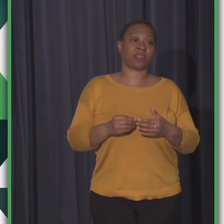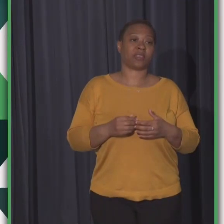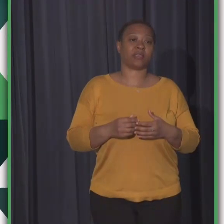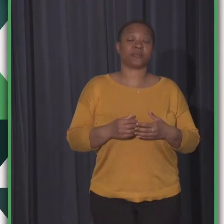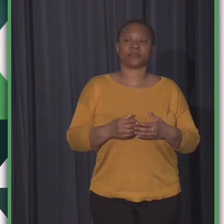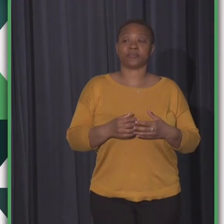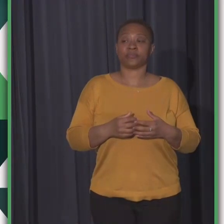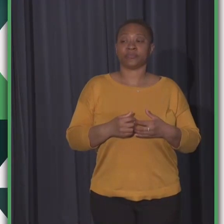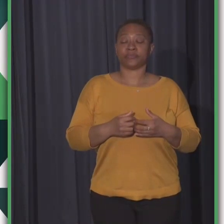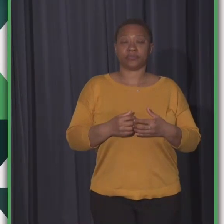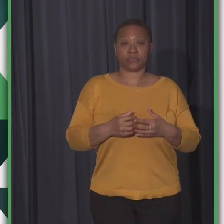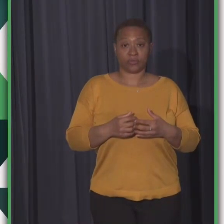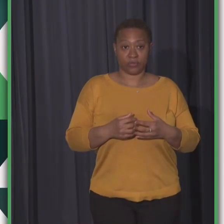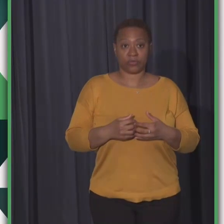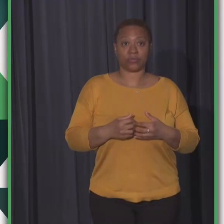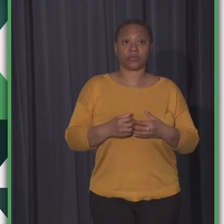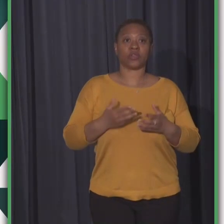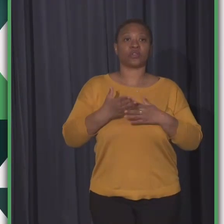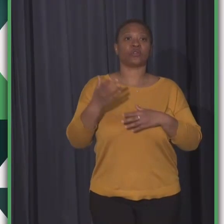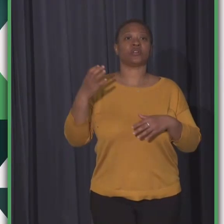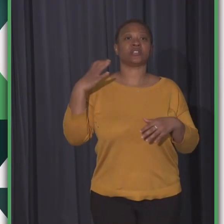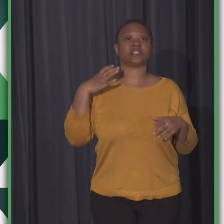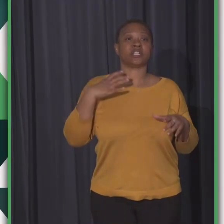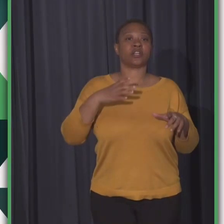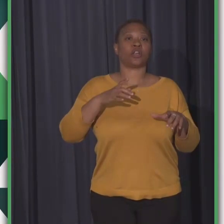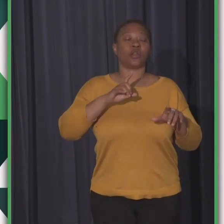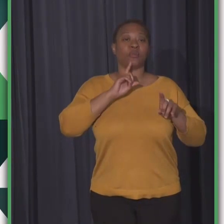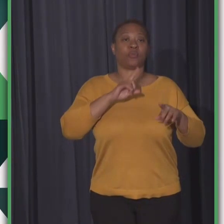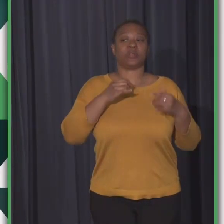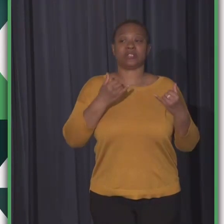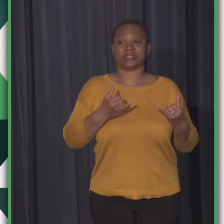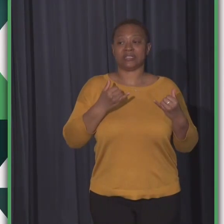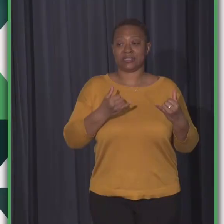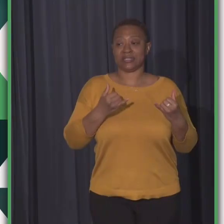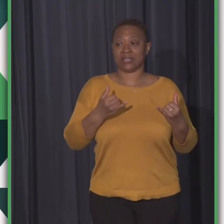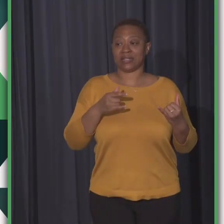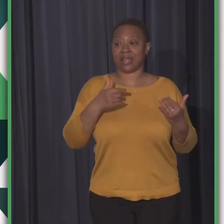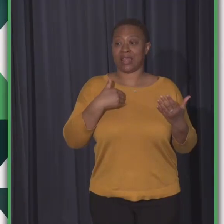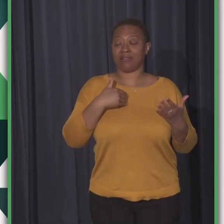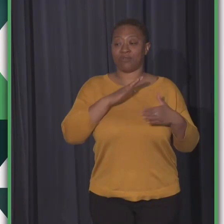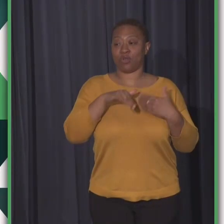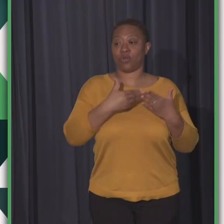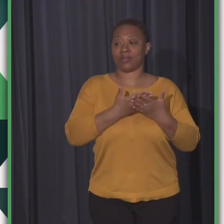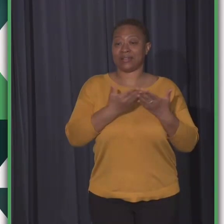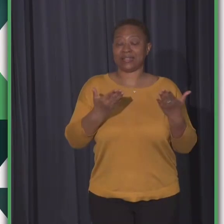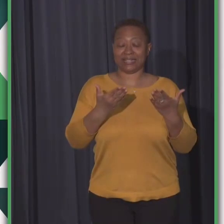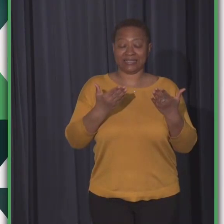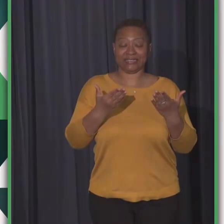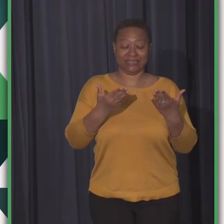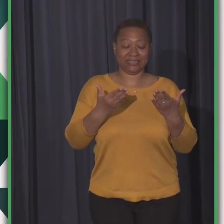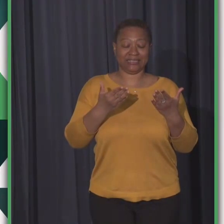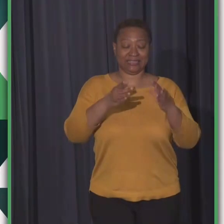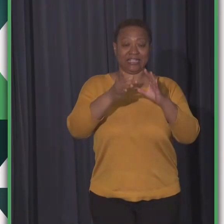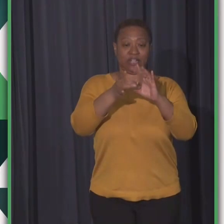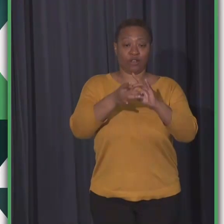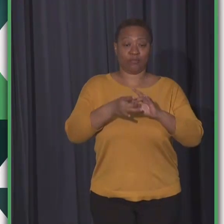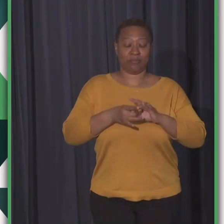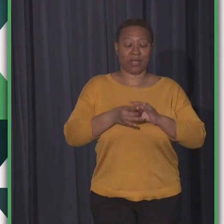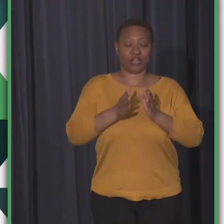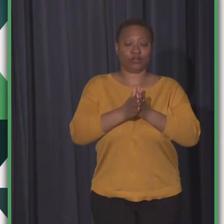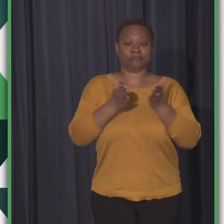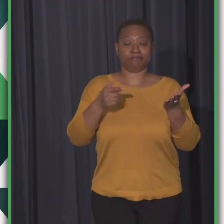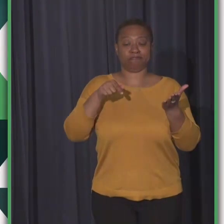Through the chair, the report today contains those things under your tab 6